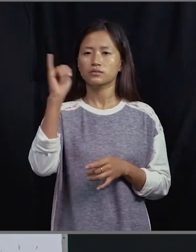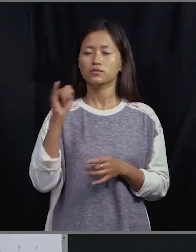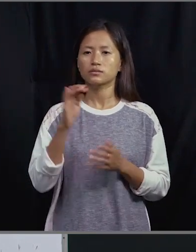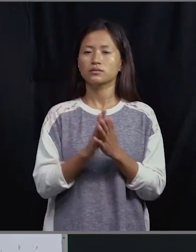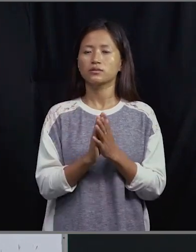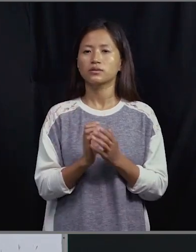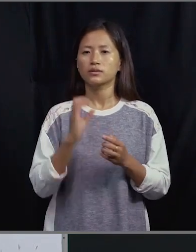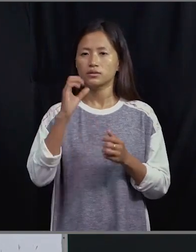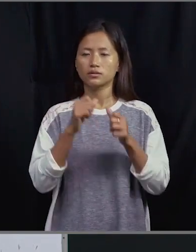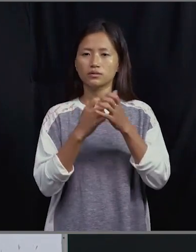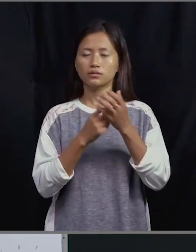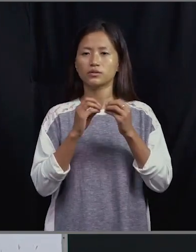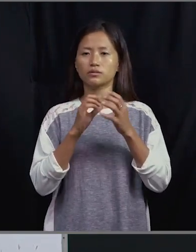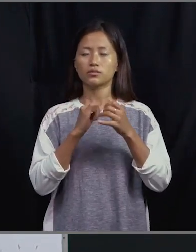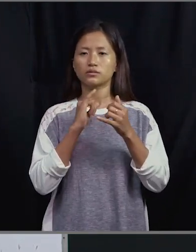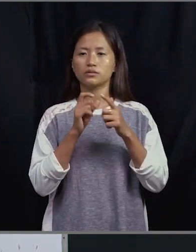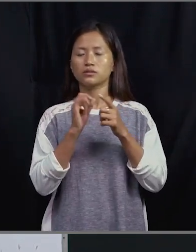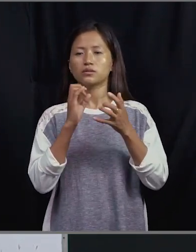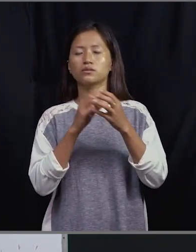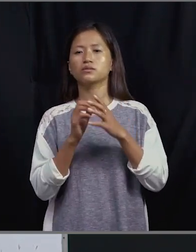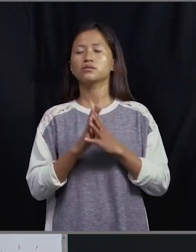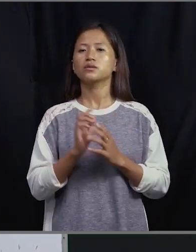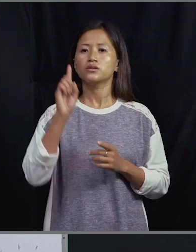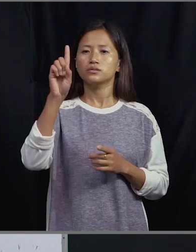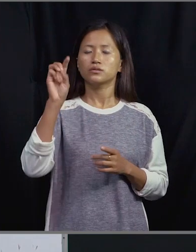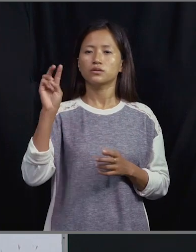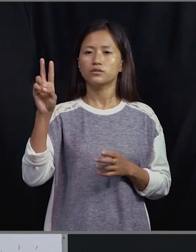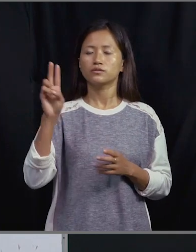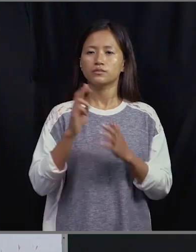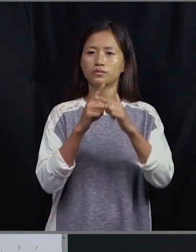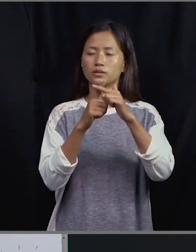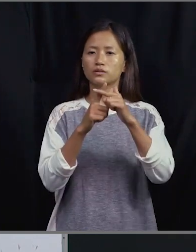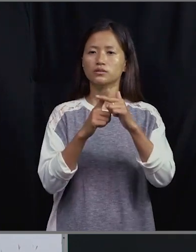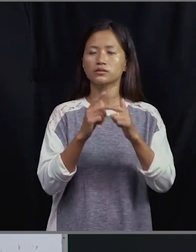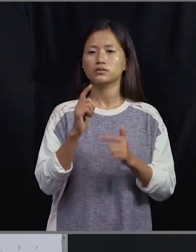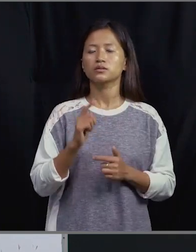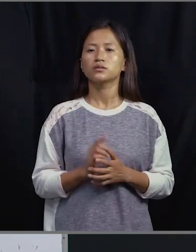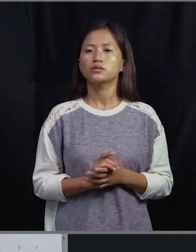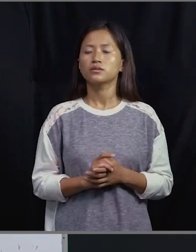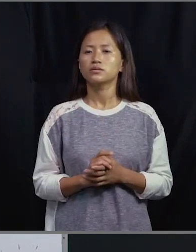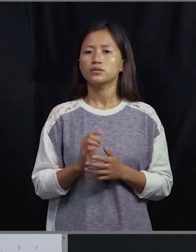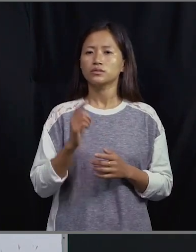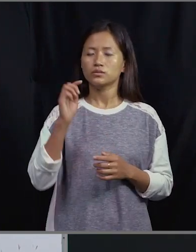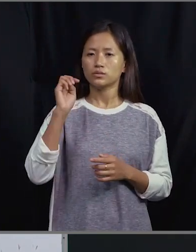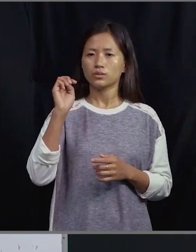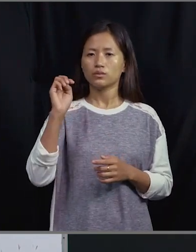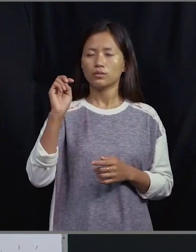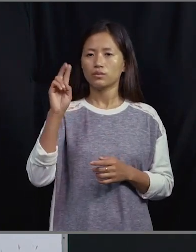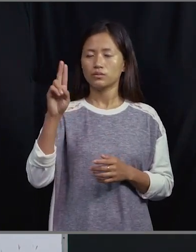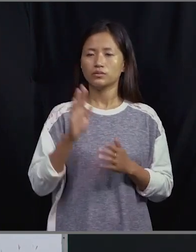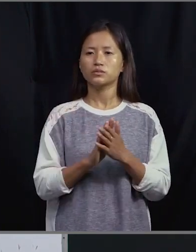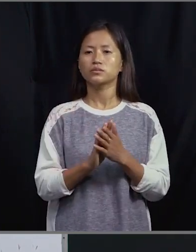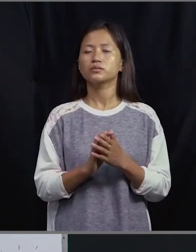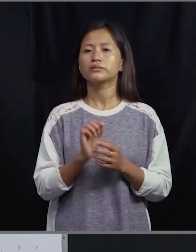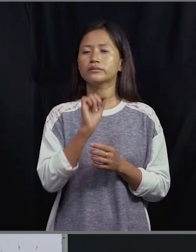And carbon dioxide 12 plus oxygen 16 into 2,